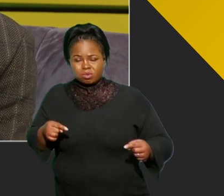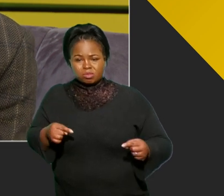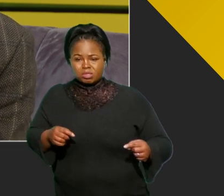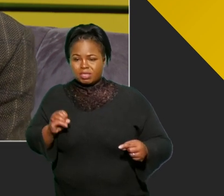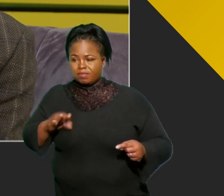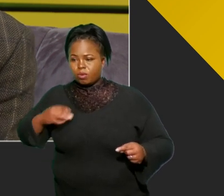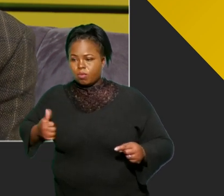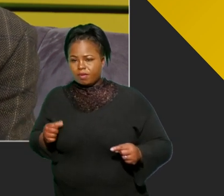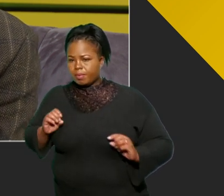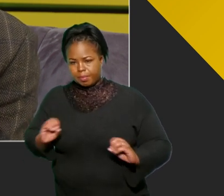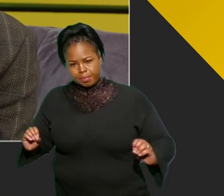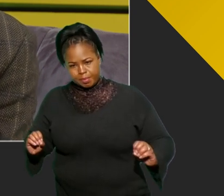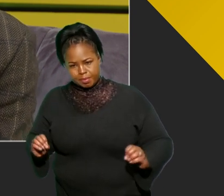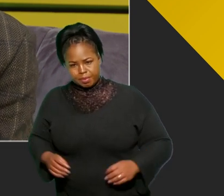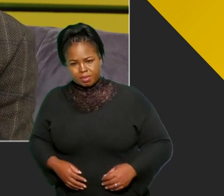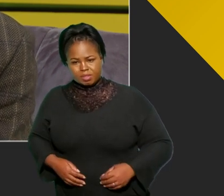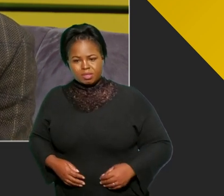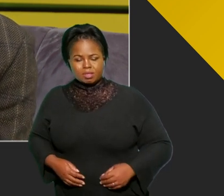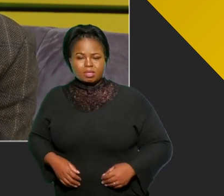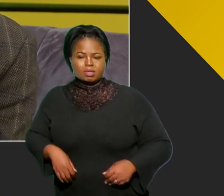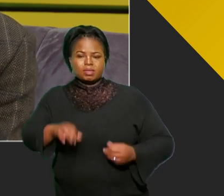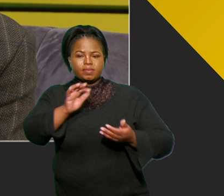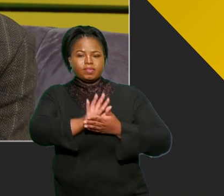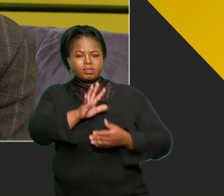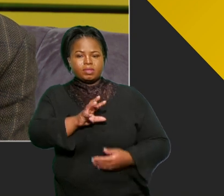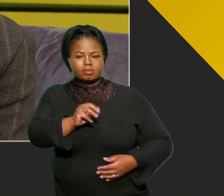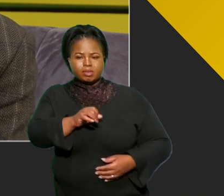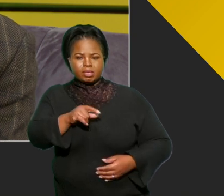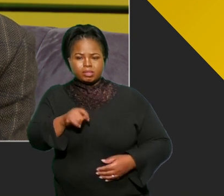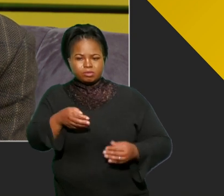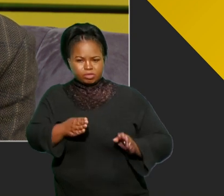sadi. So now at 15 Market Street,